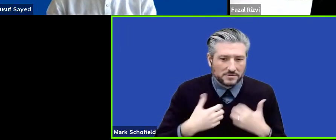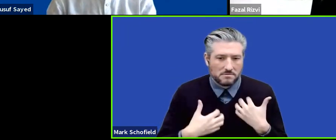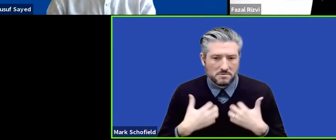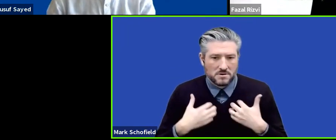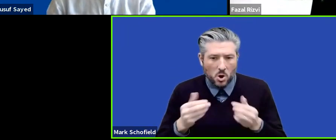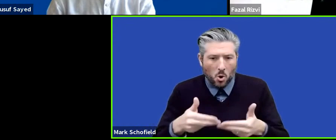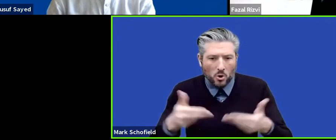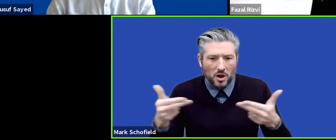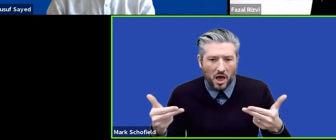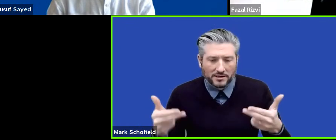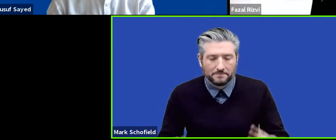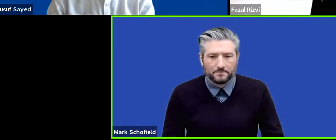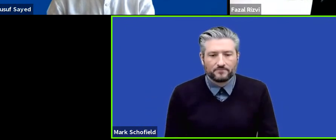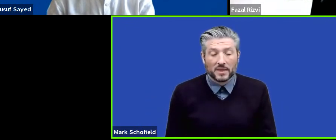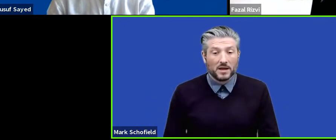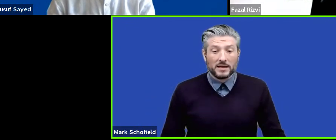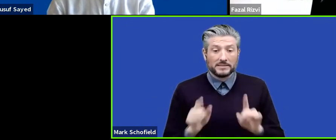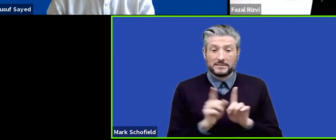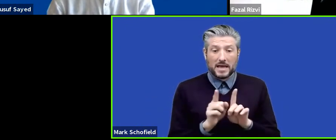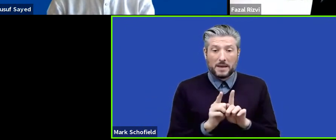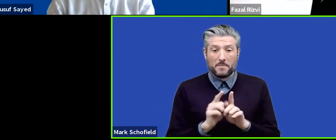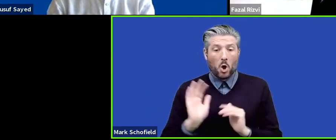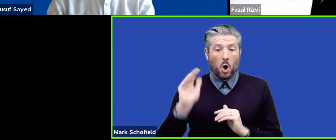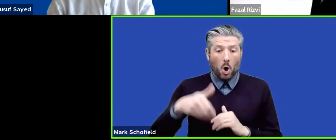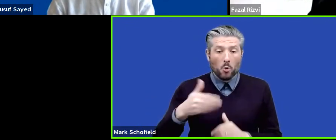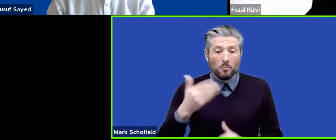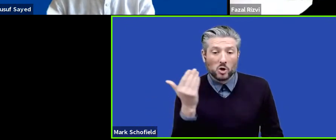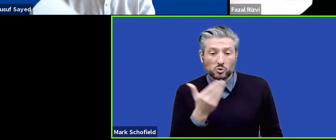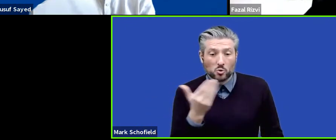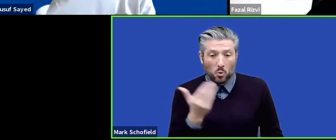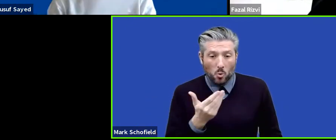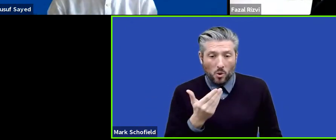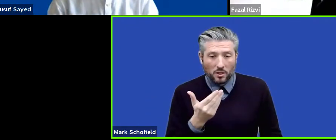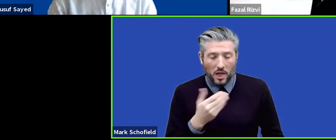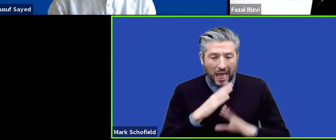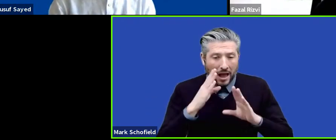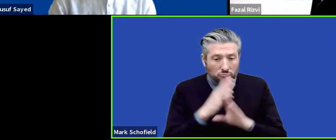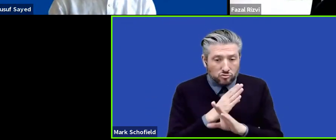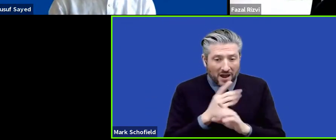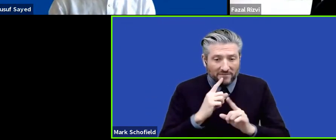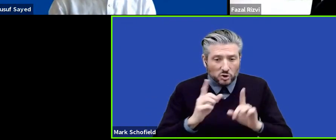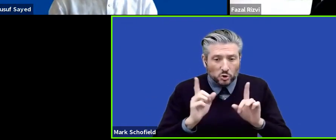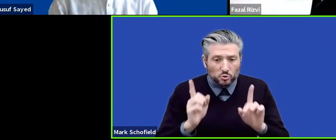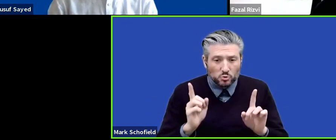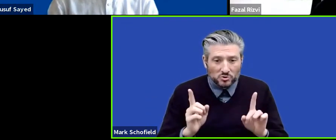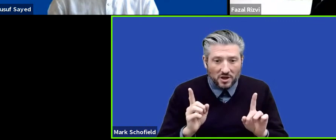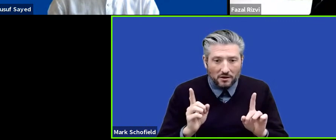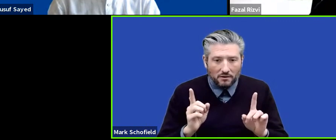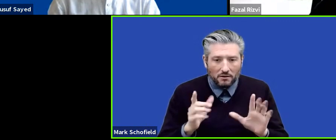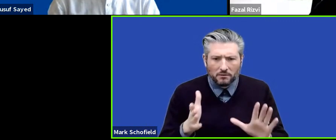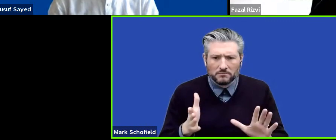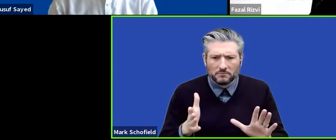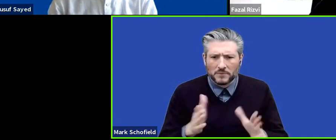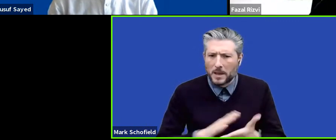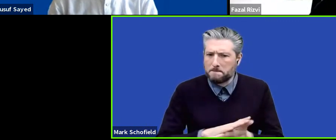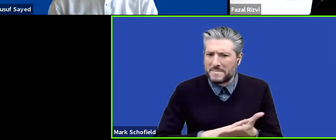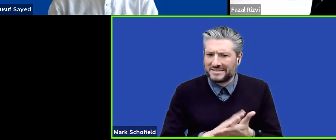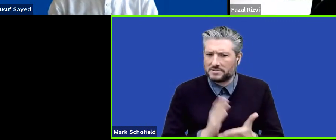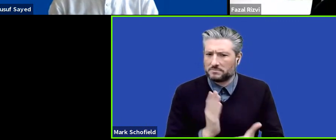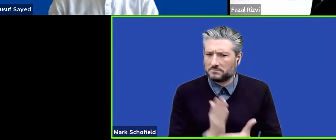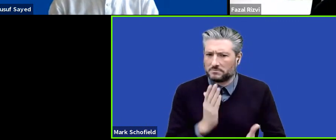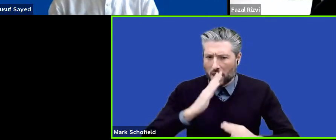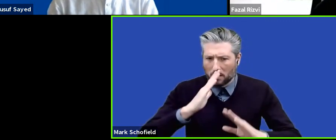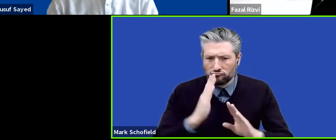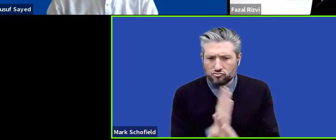Similarly, private tutoring, homeschooling, all have been privatization. I'd like you to reflect on that. Lastly, Fazal, and